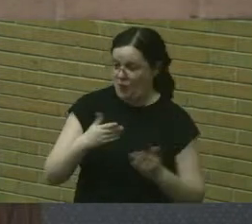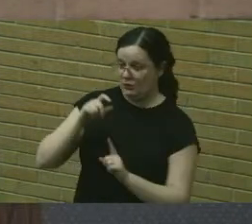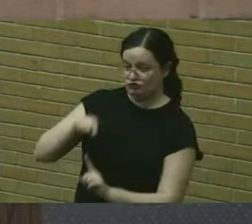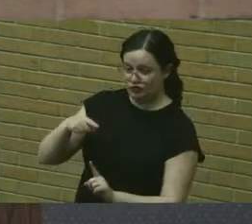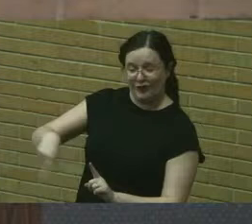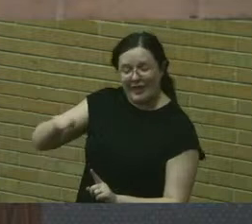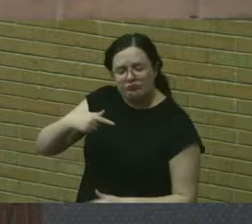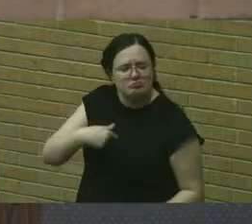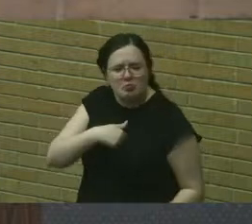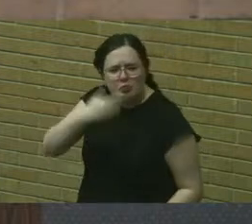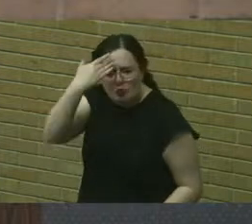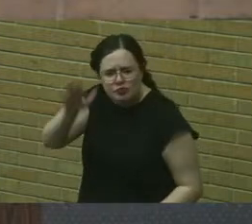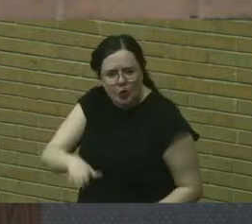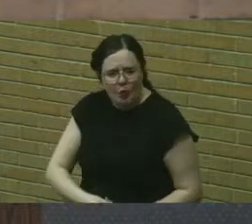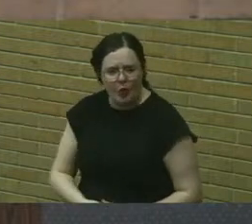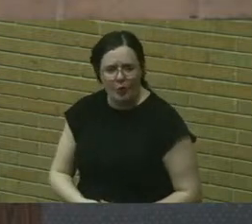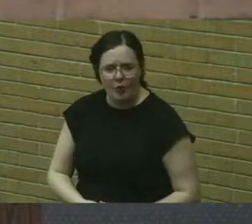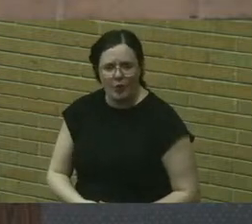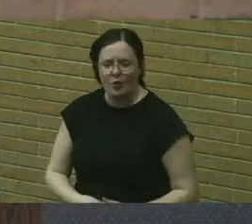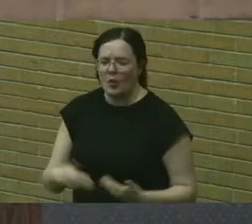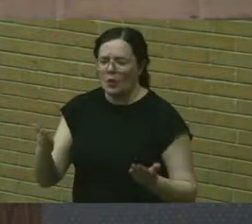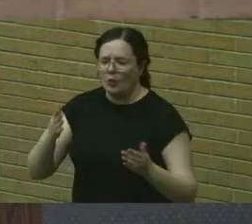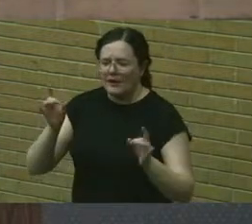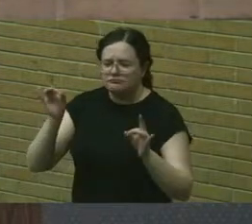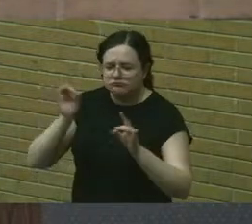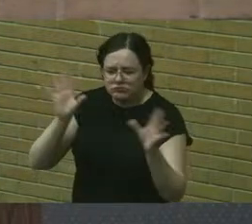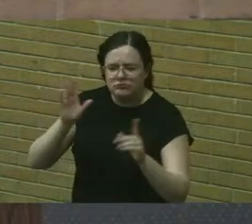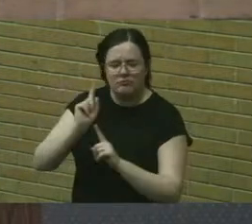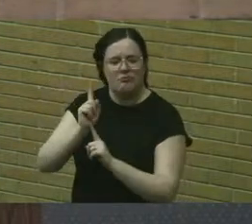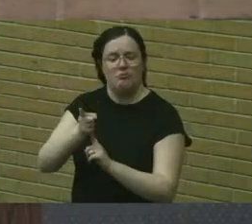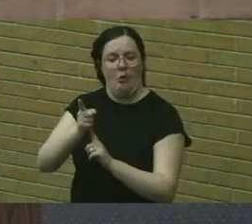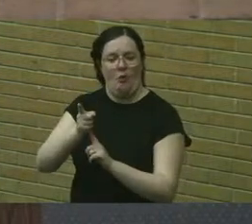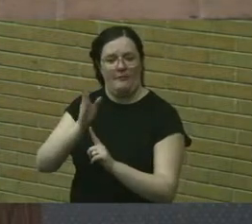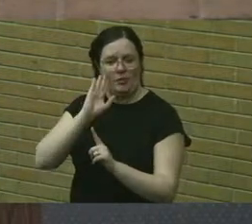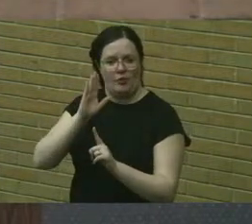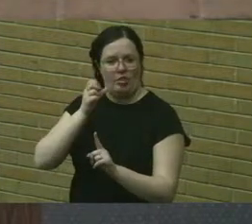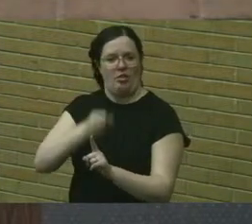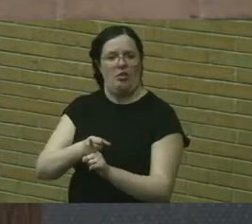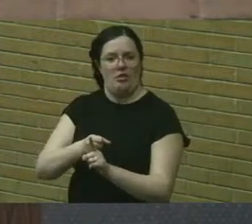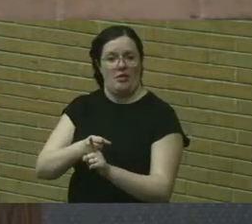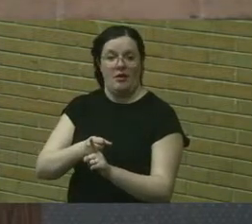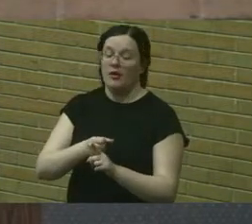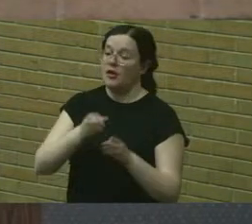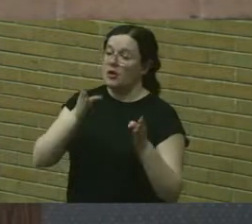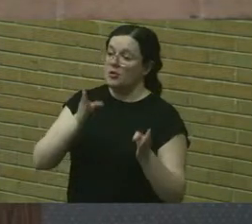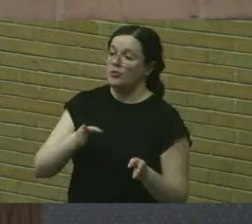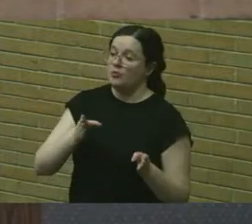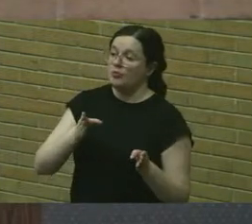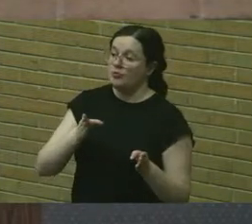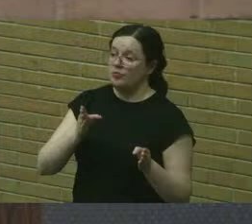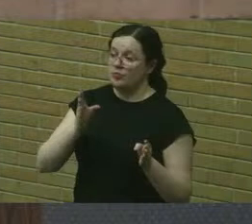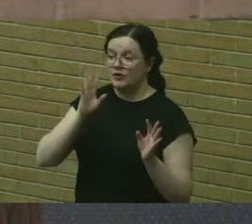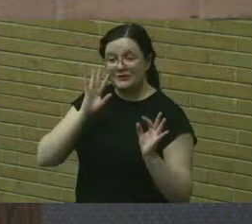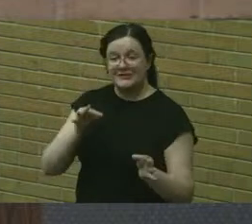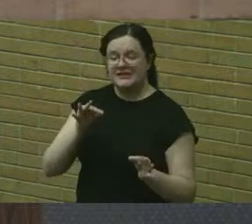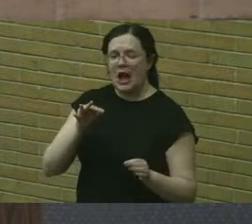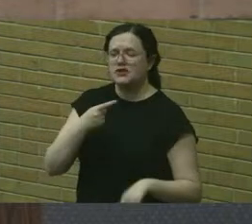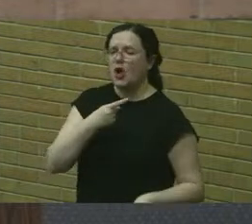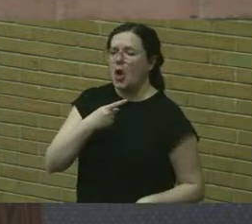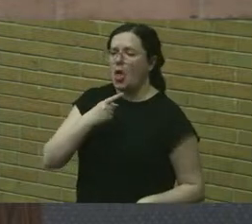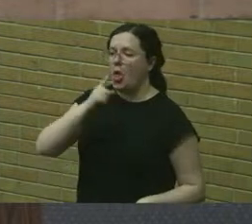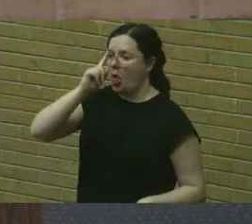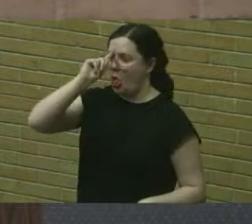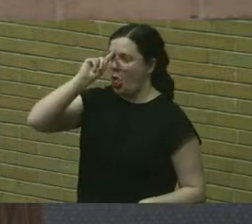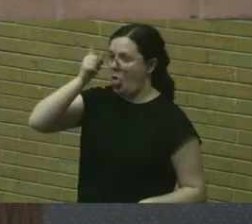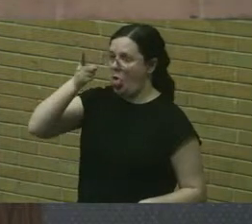don't know what horrific, horrible moment will happen when somebody decides that they're smarter than the rest of us in the room or on the street and decides